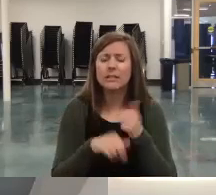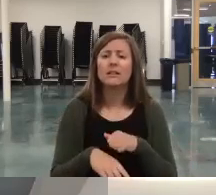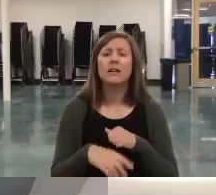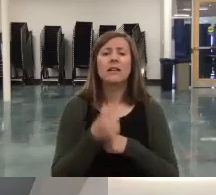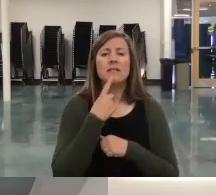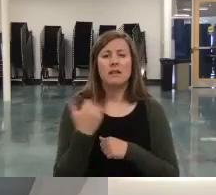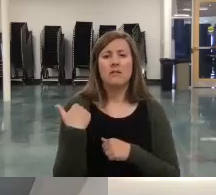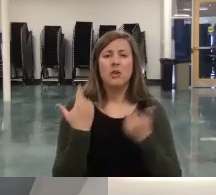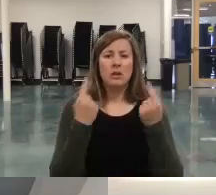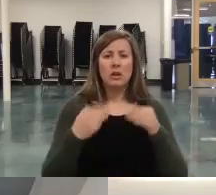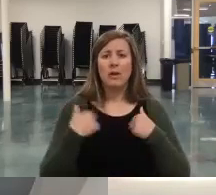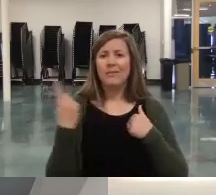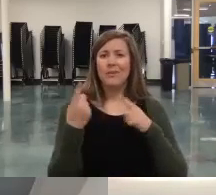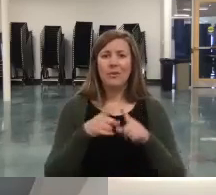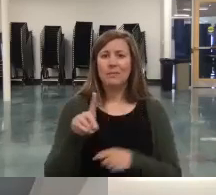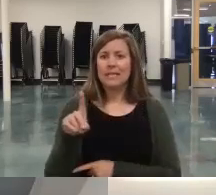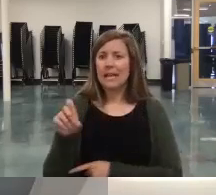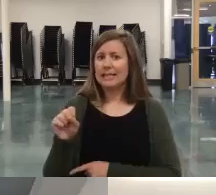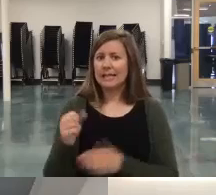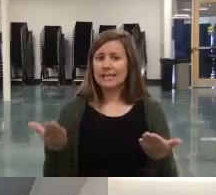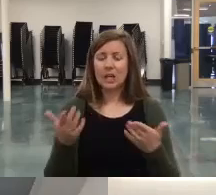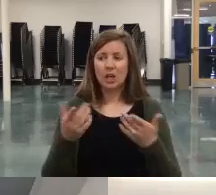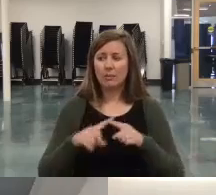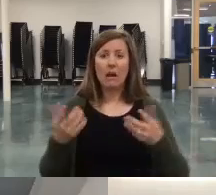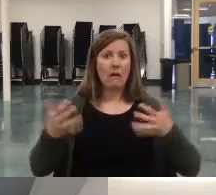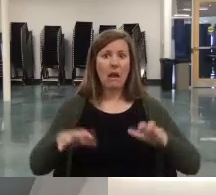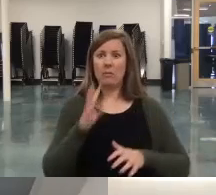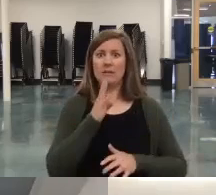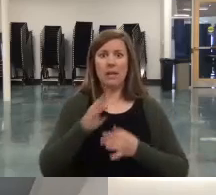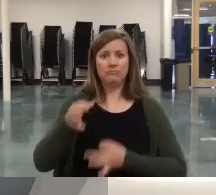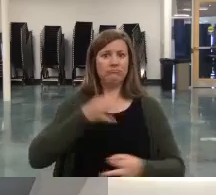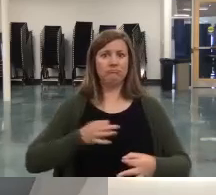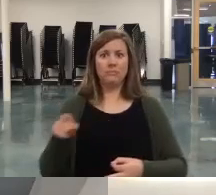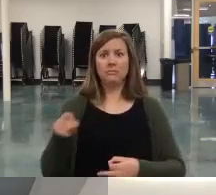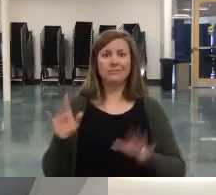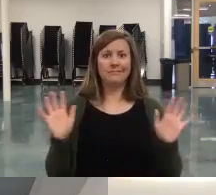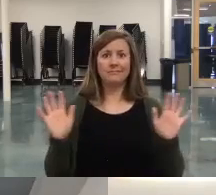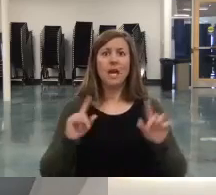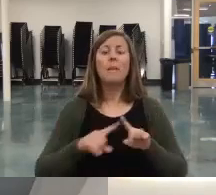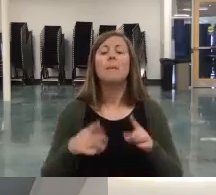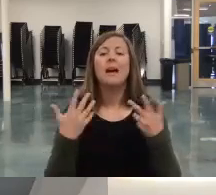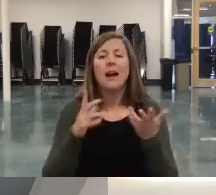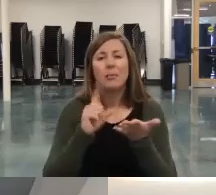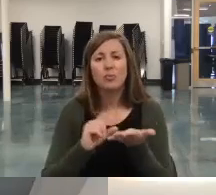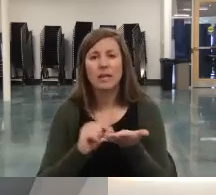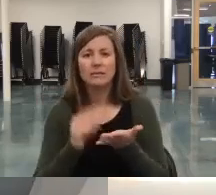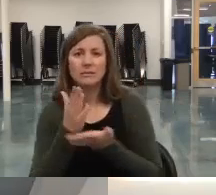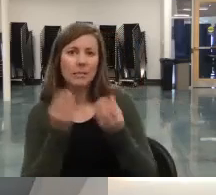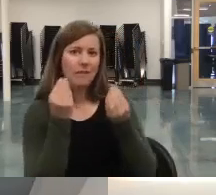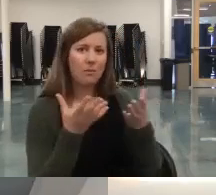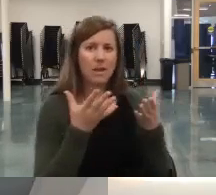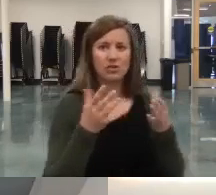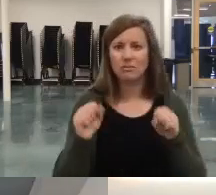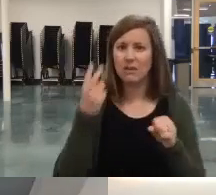rep from DSS on, and I don't want to speak for DSS and can't, but I did print off information that we